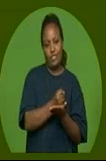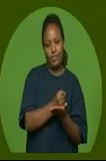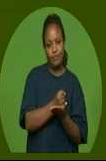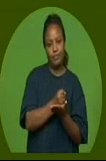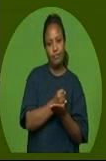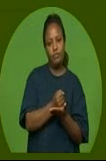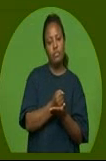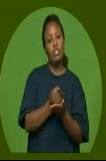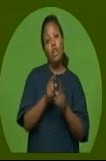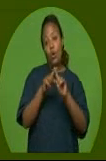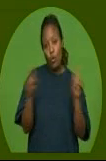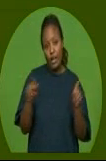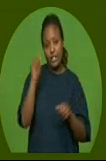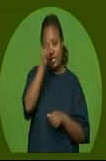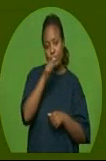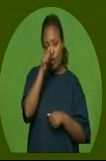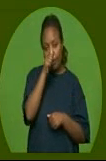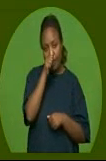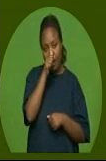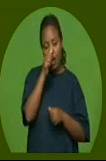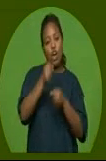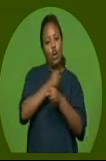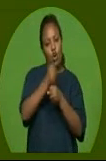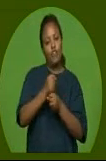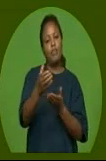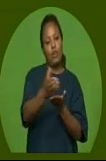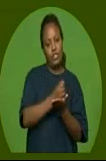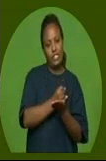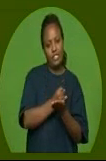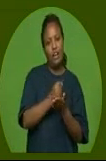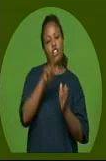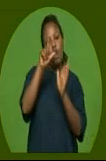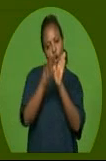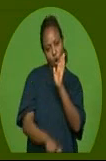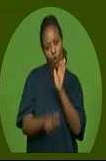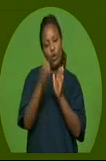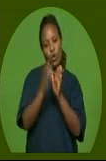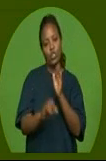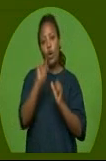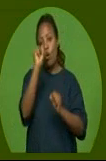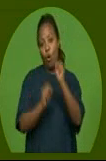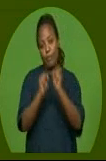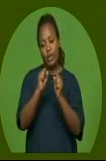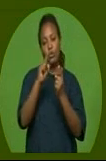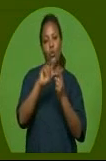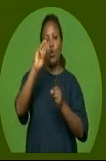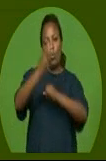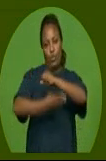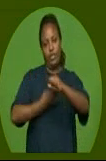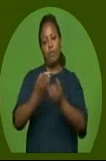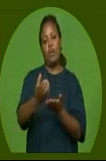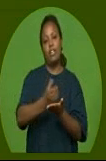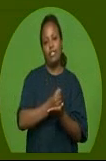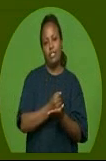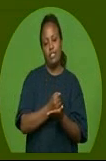coffee production, whereas in Ethiopia, coffee is produced at lower cost compared